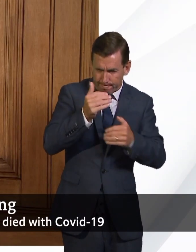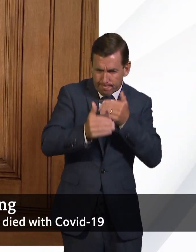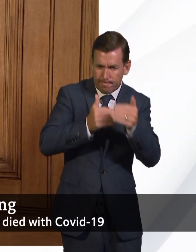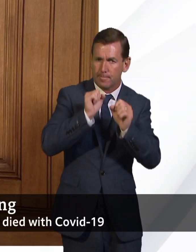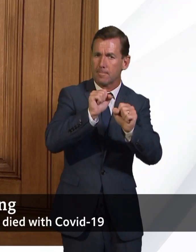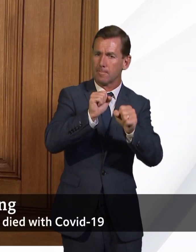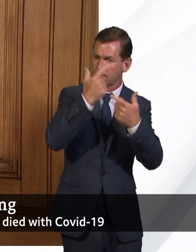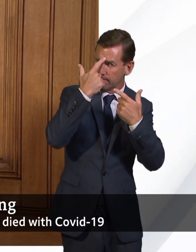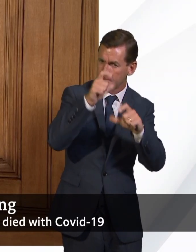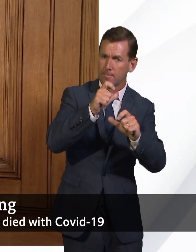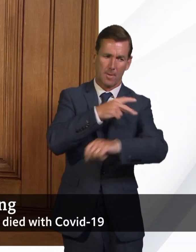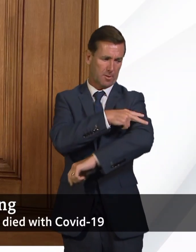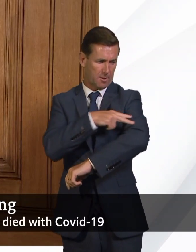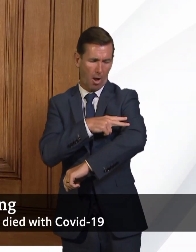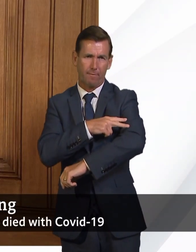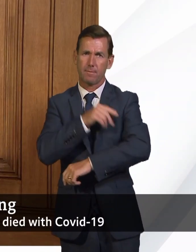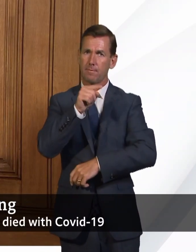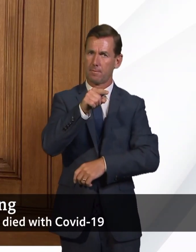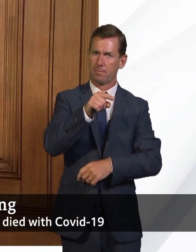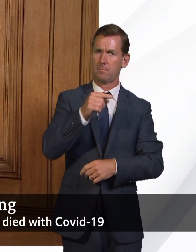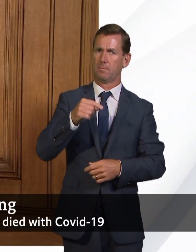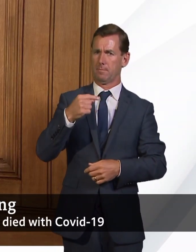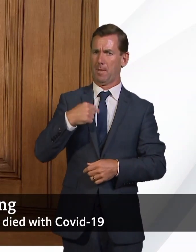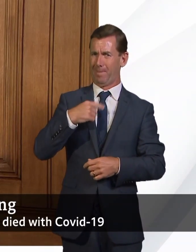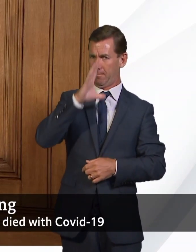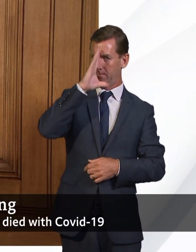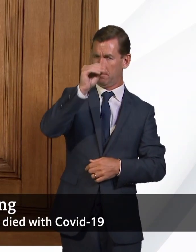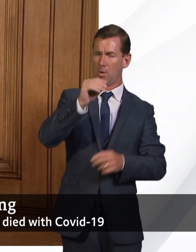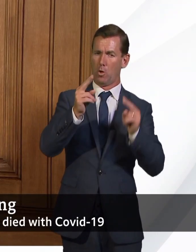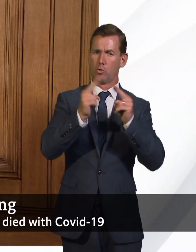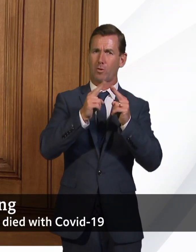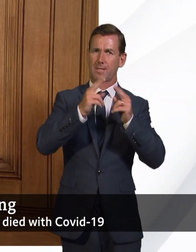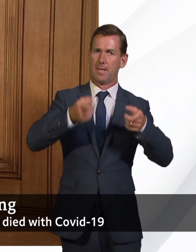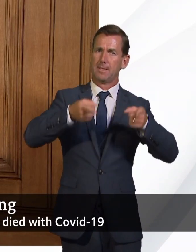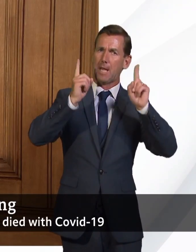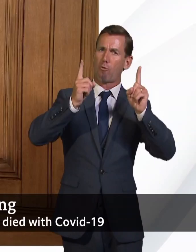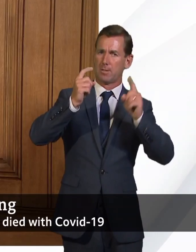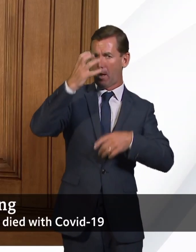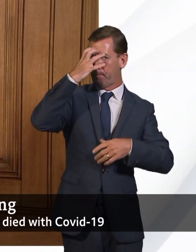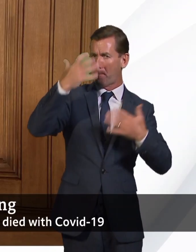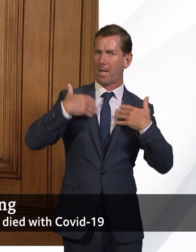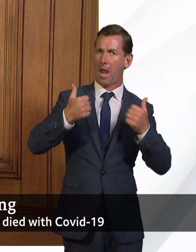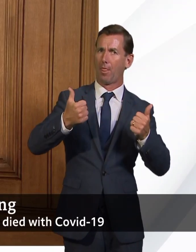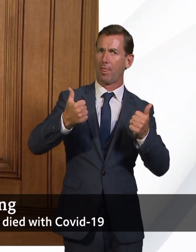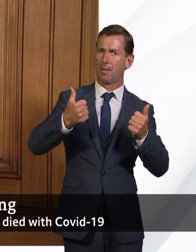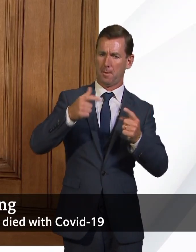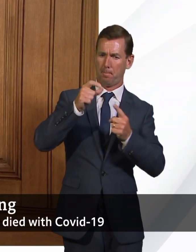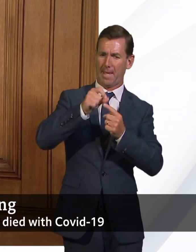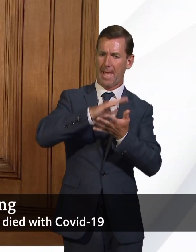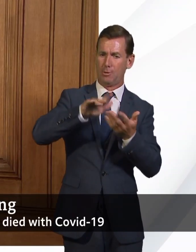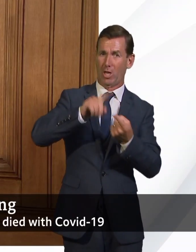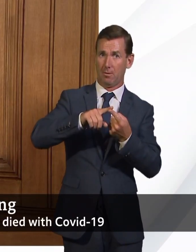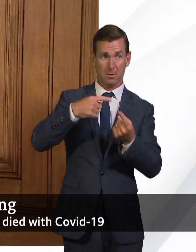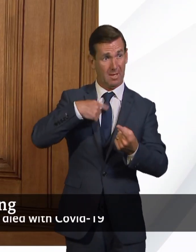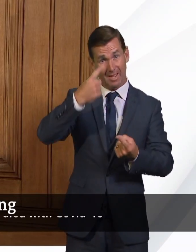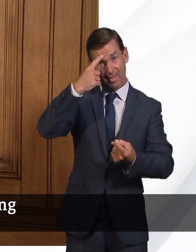staff. I've actually put them in touch with the Director of Public Health. Now, I wouldn't suggest everybody does that immediately, but the point